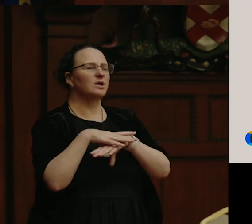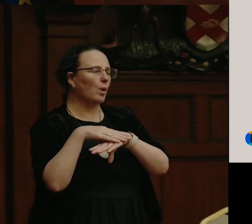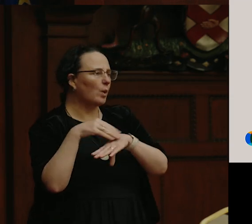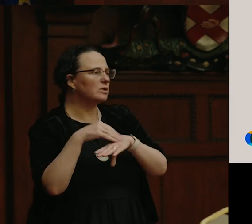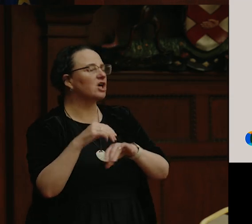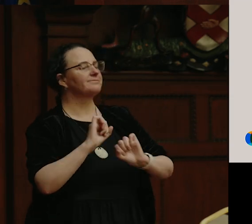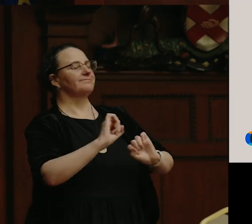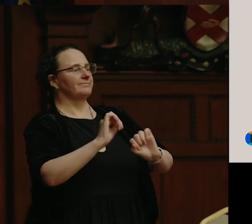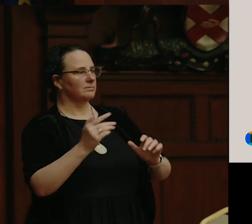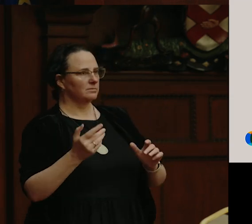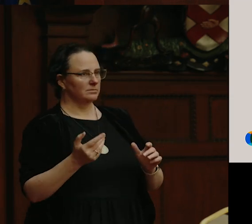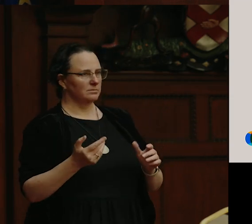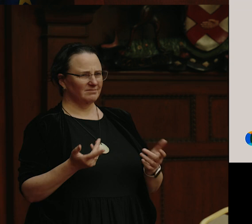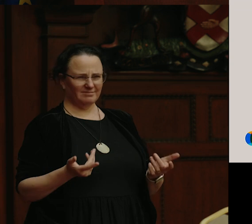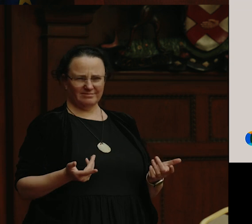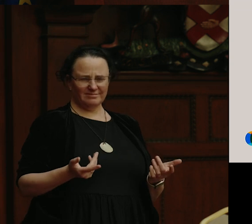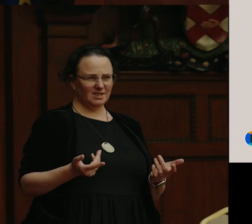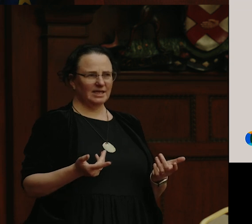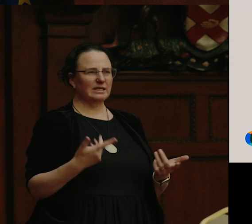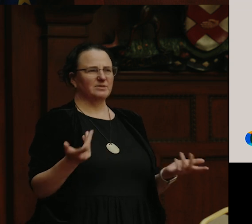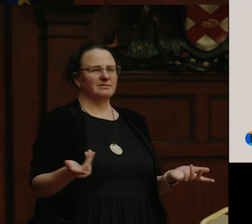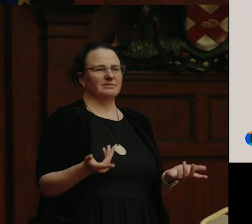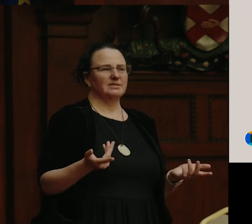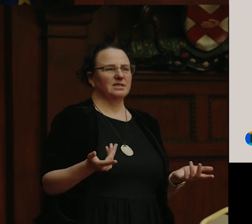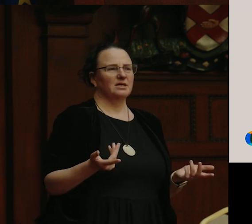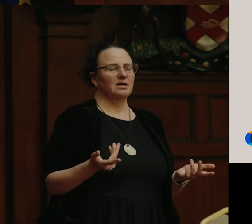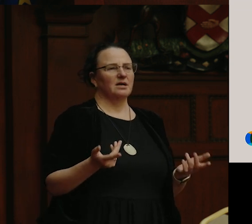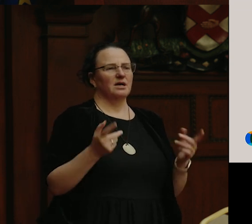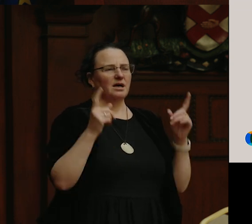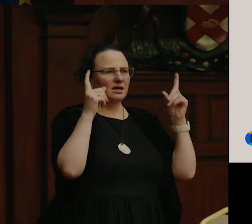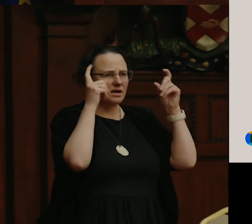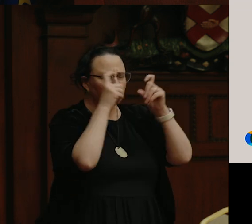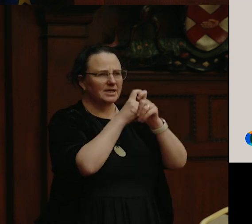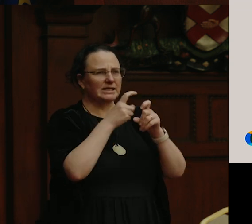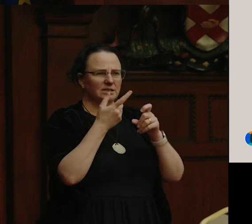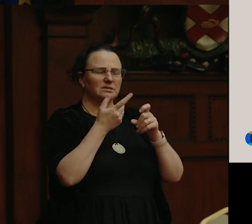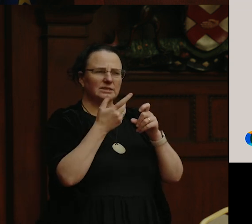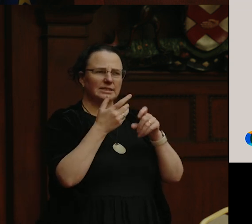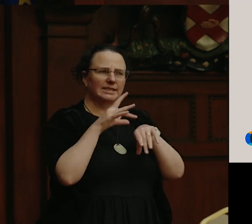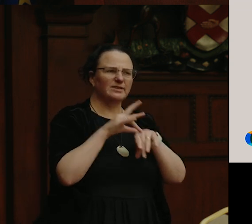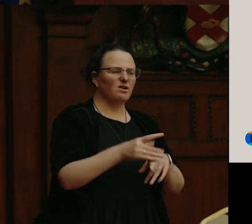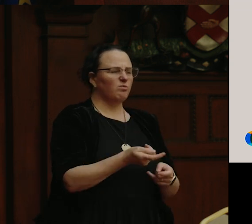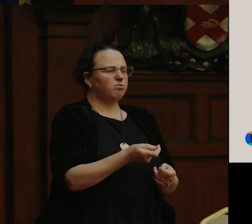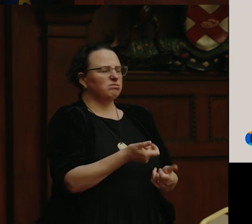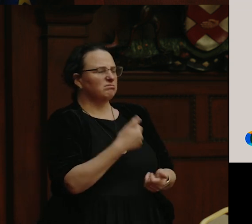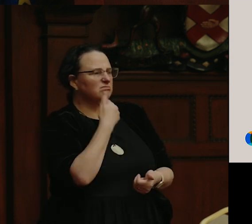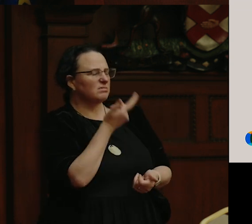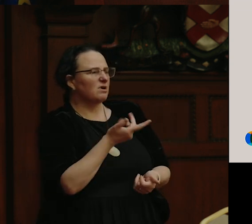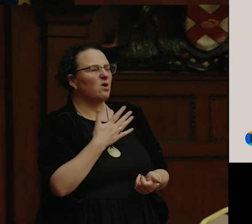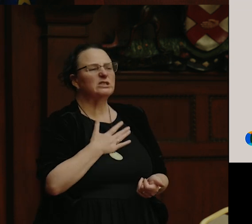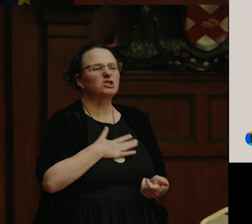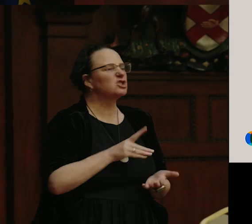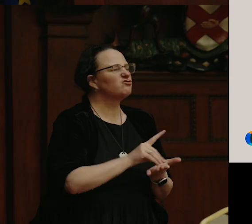And participants felt that there was a tendency to reduce what is a complex and systemic illness to something minor, like it's